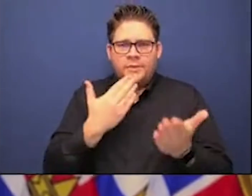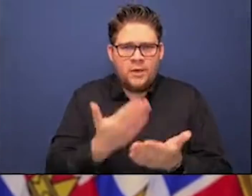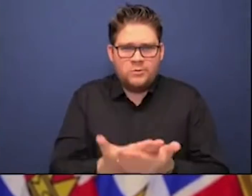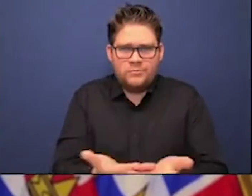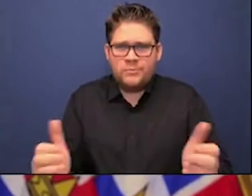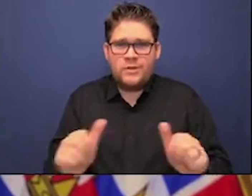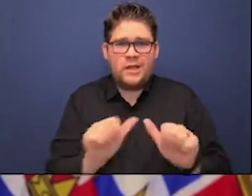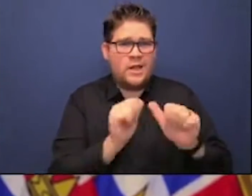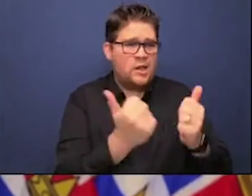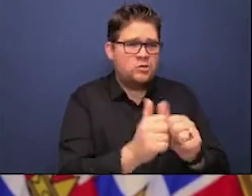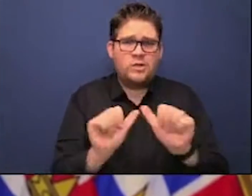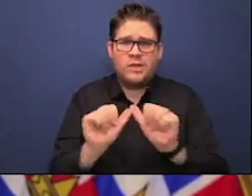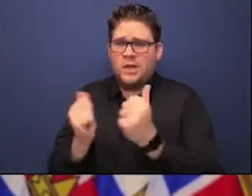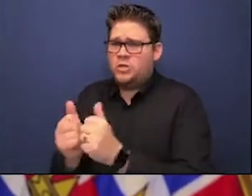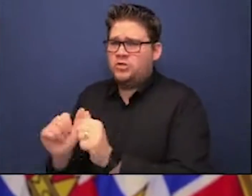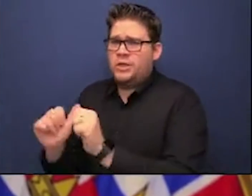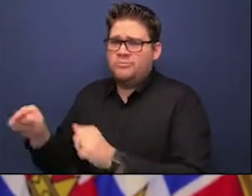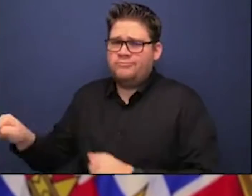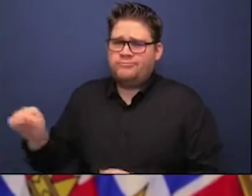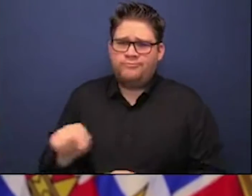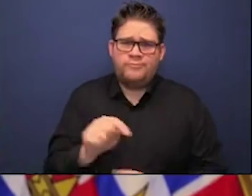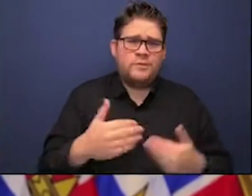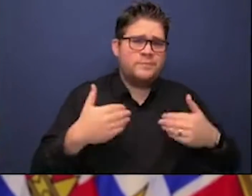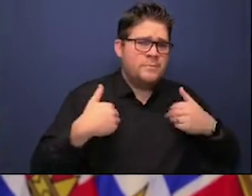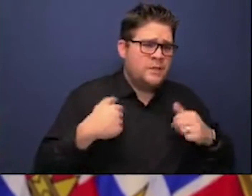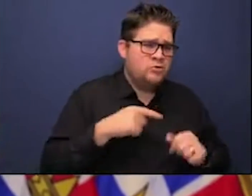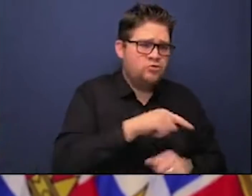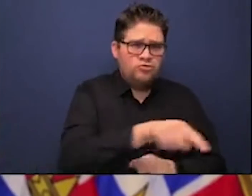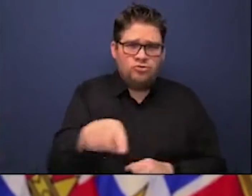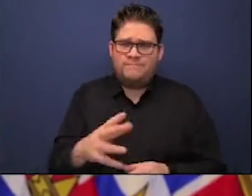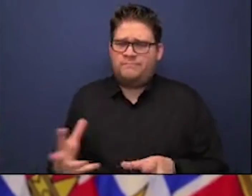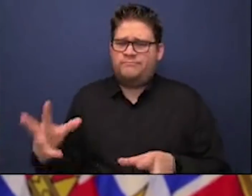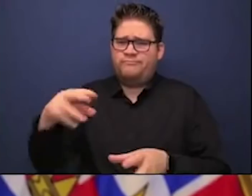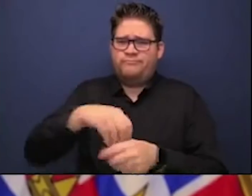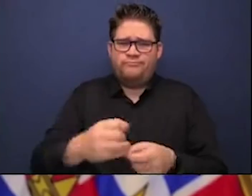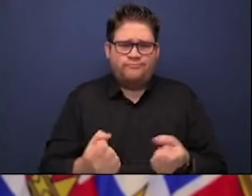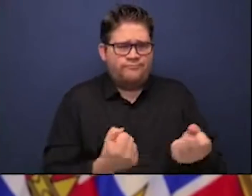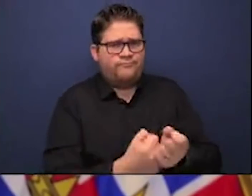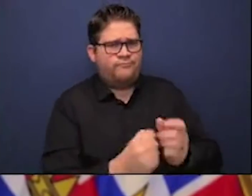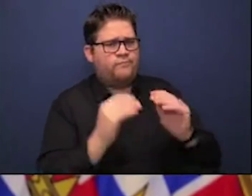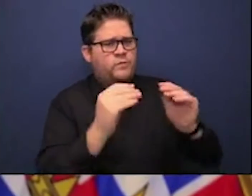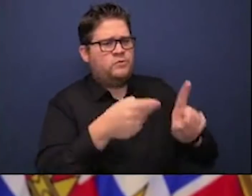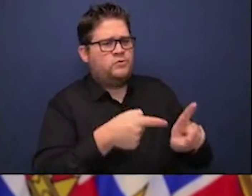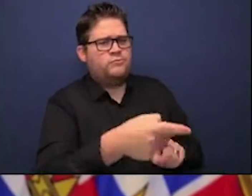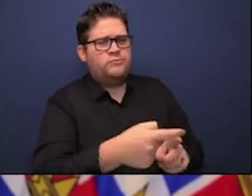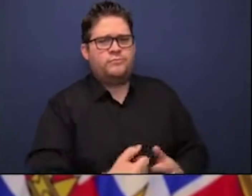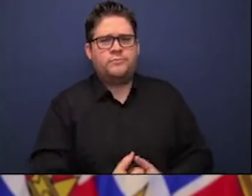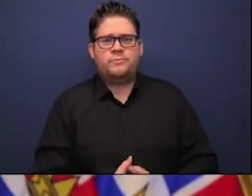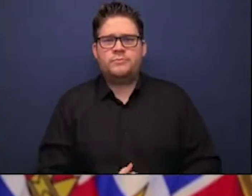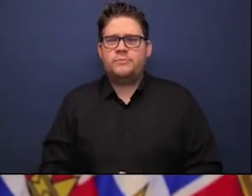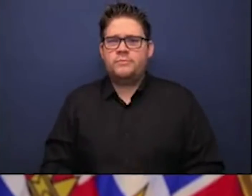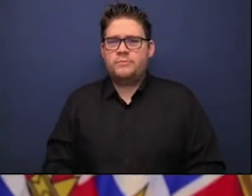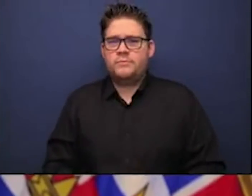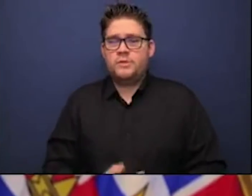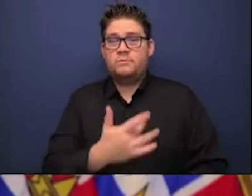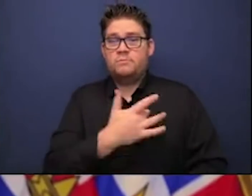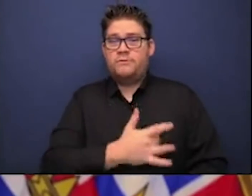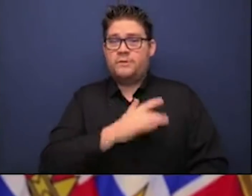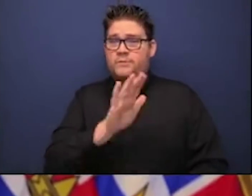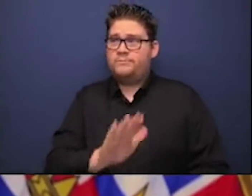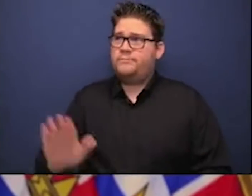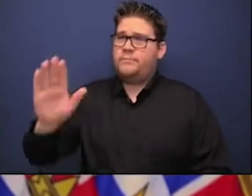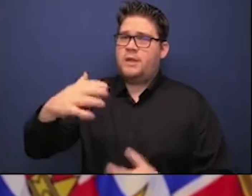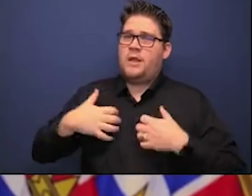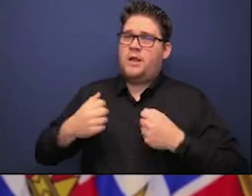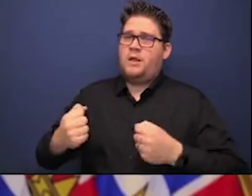the education sector in this important task. Most importantly, the Provincial Health Office. We could not do this without their expertise and